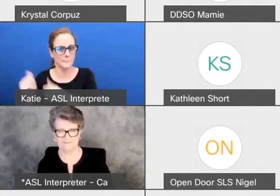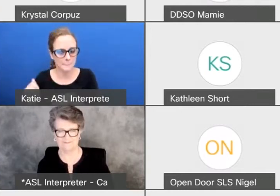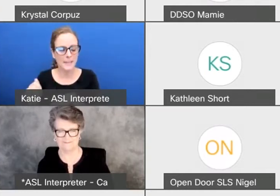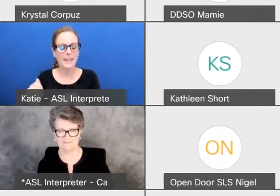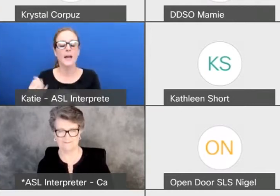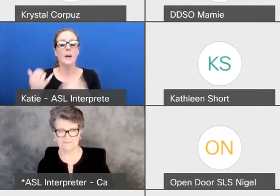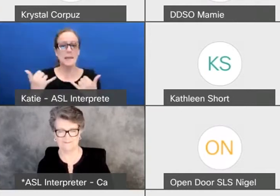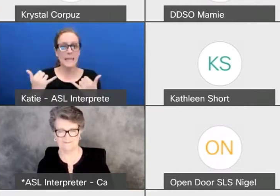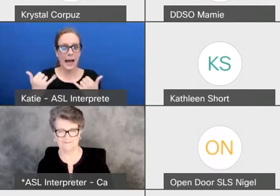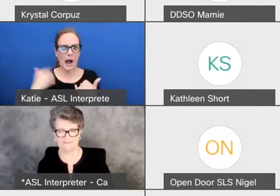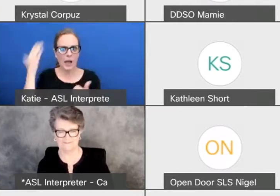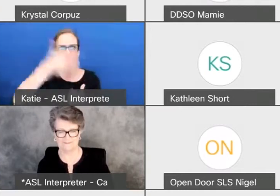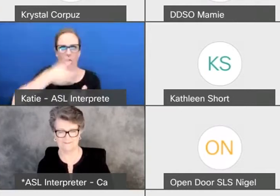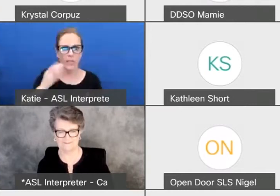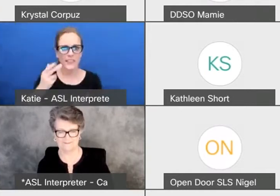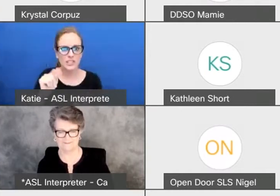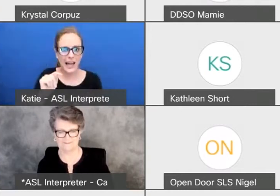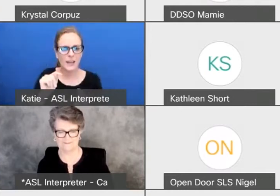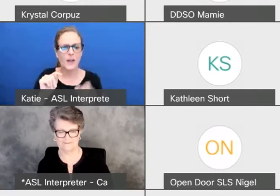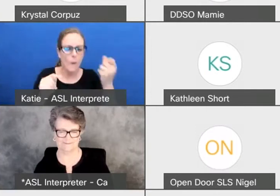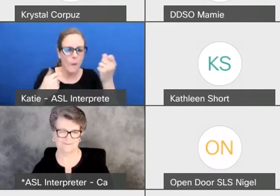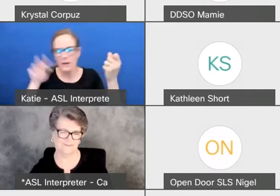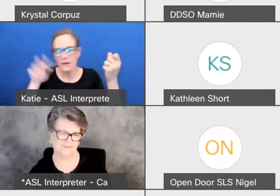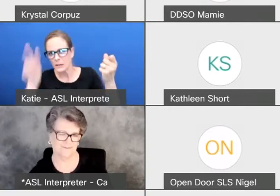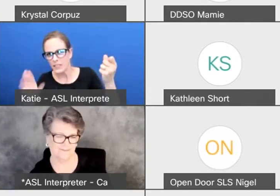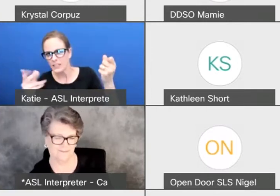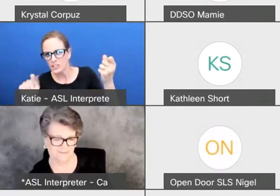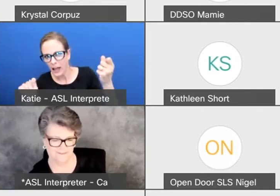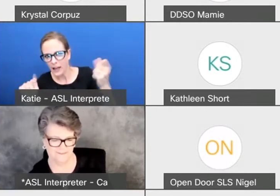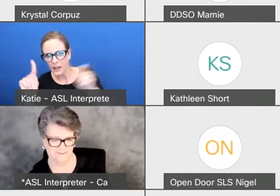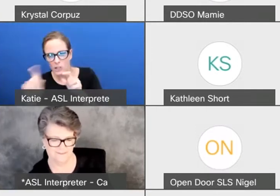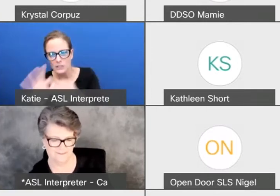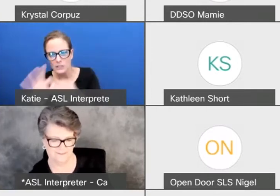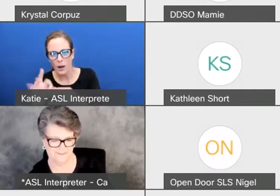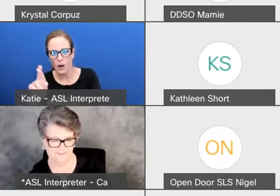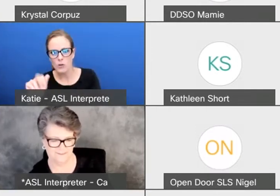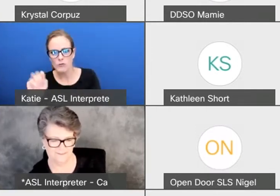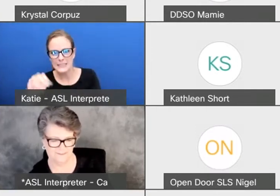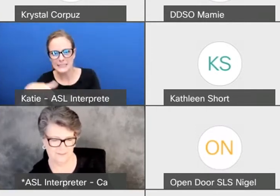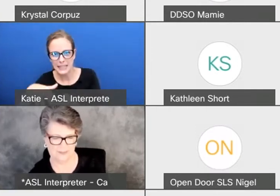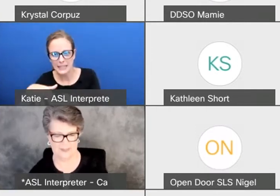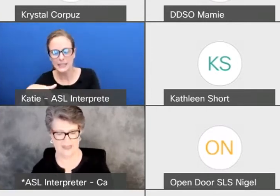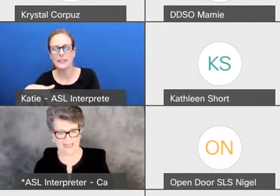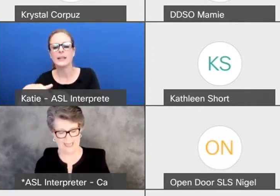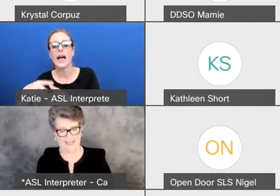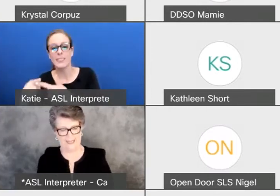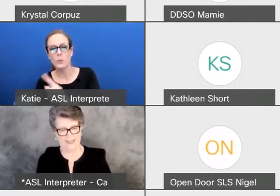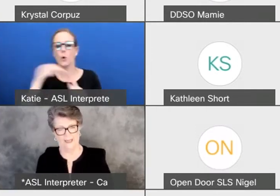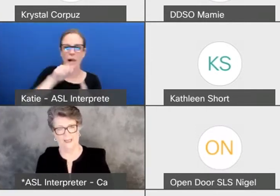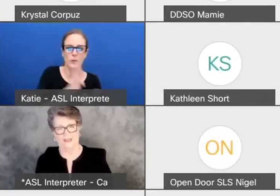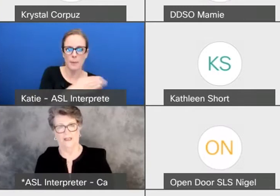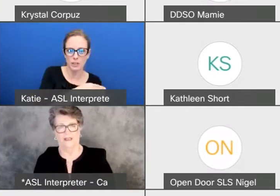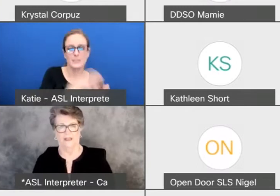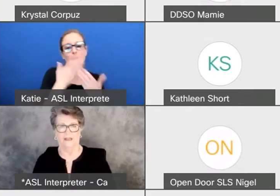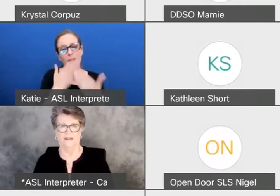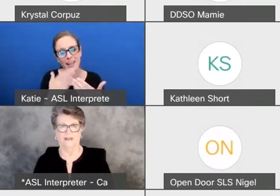the chat and go through some of the questions that are in there related to the rate study stuff. And then we'll jump back into the budget thing. So thank you